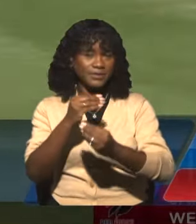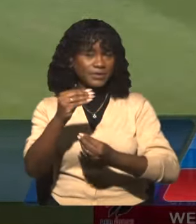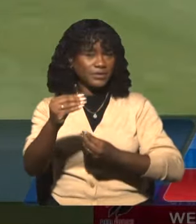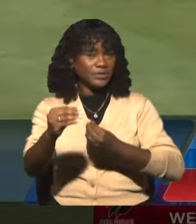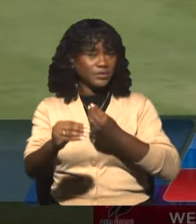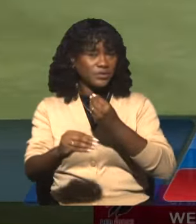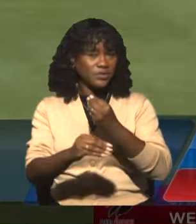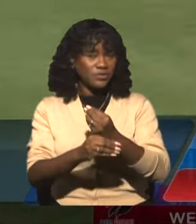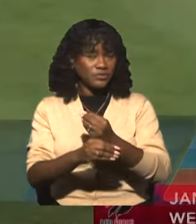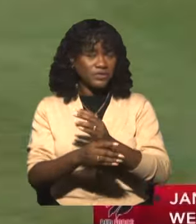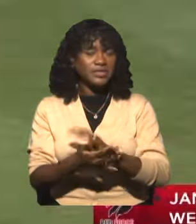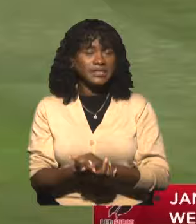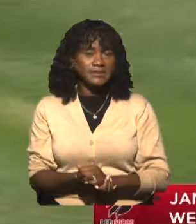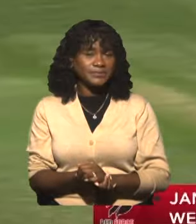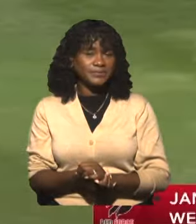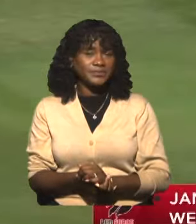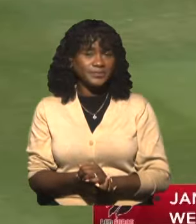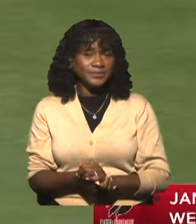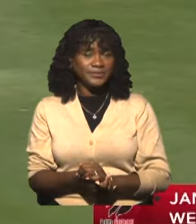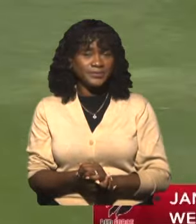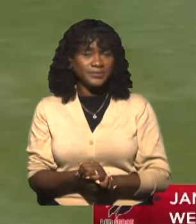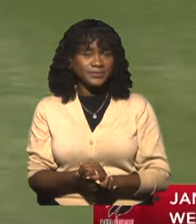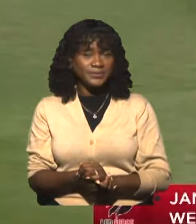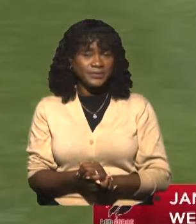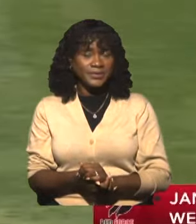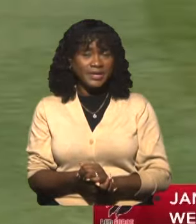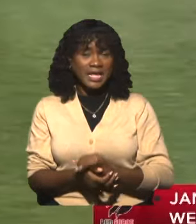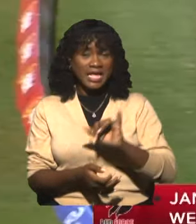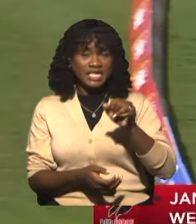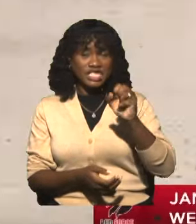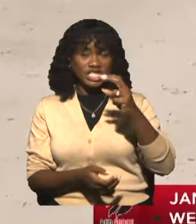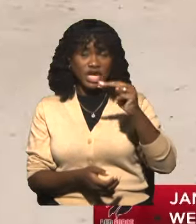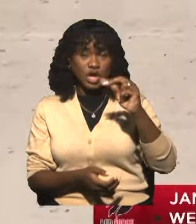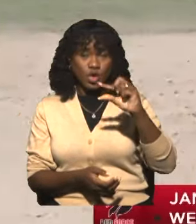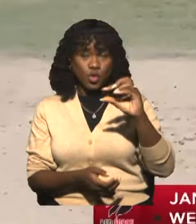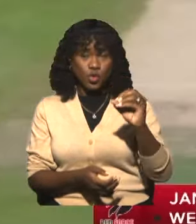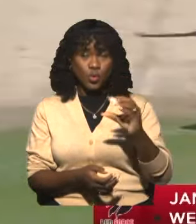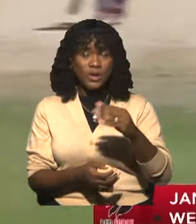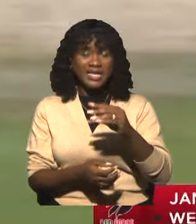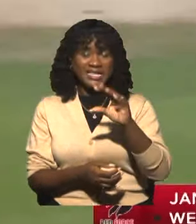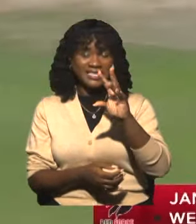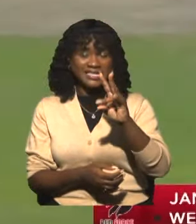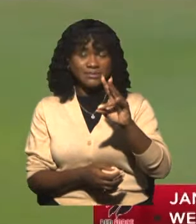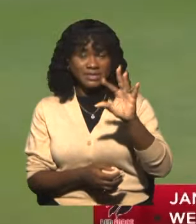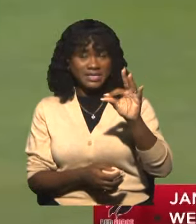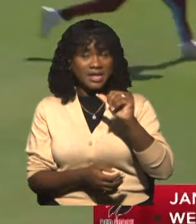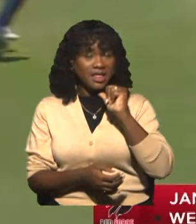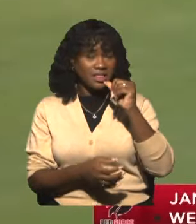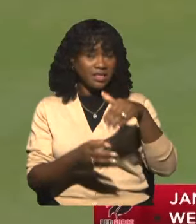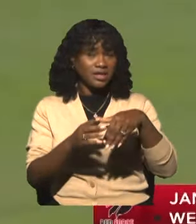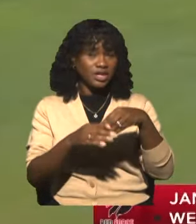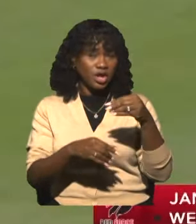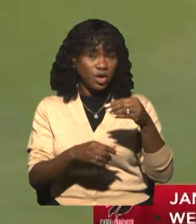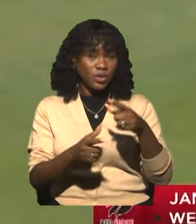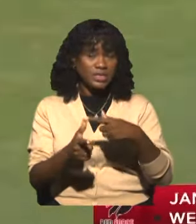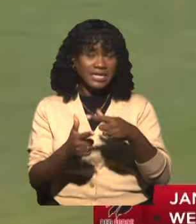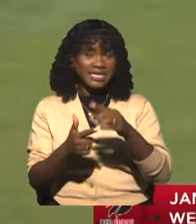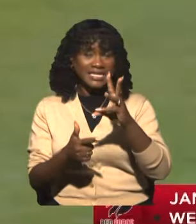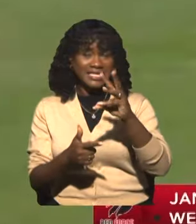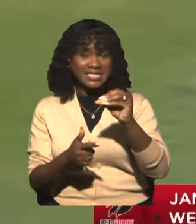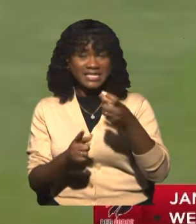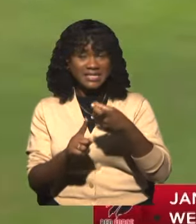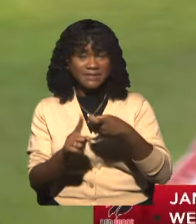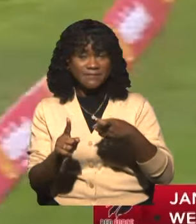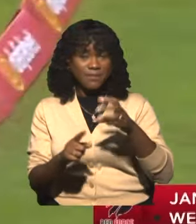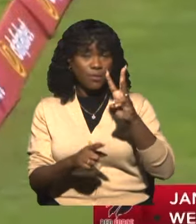top score of 96 from Amir Jangu, who had backup of 79 not out from Jason Mohammed and 60 from Tion